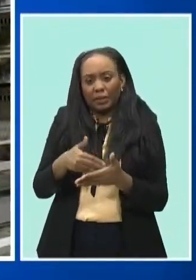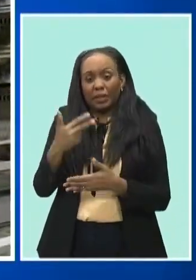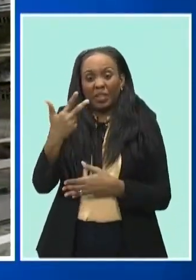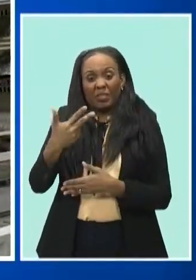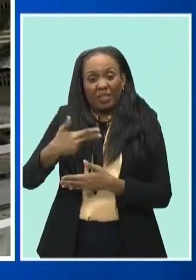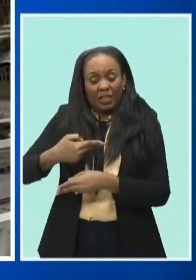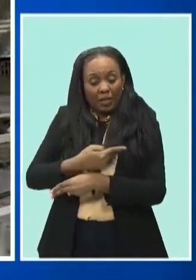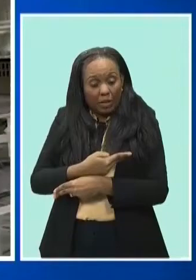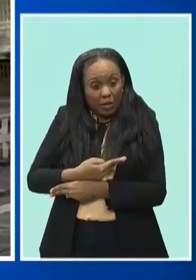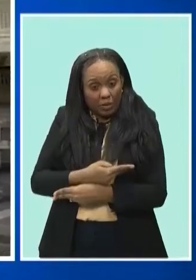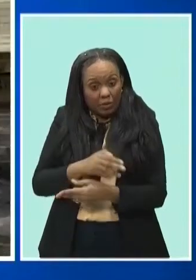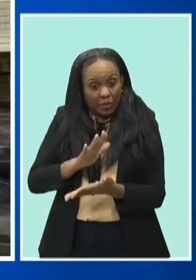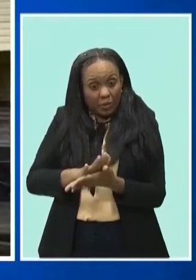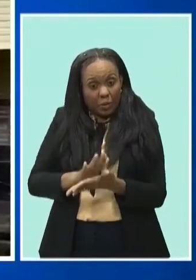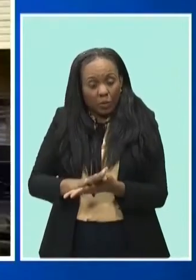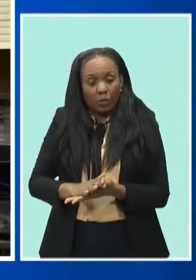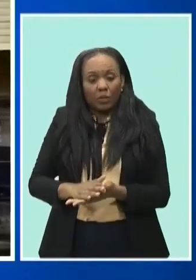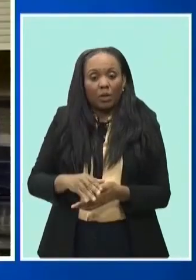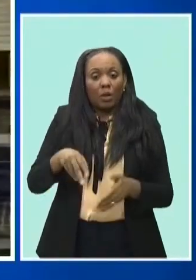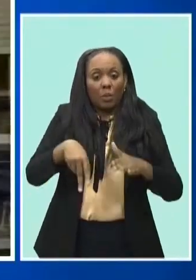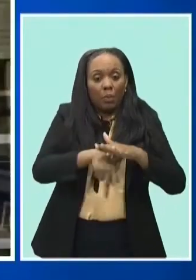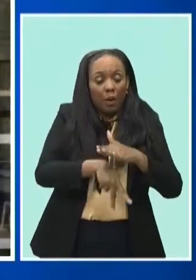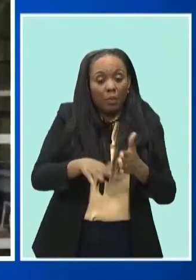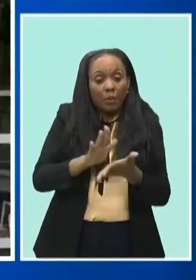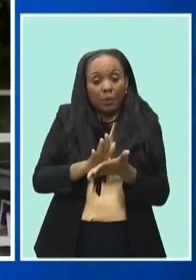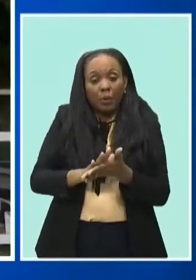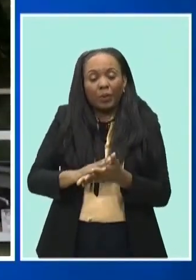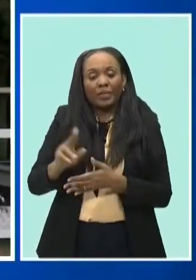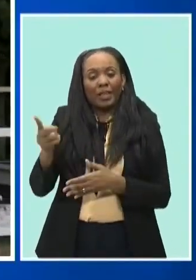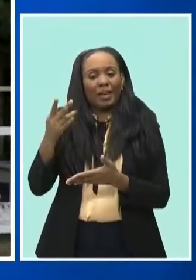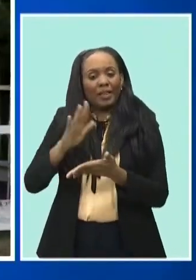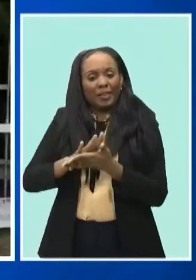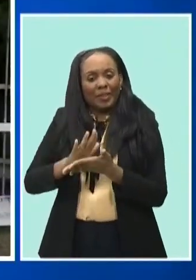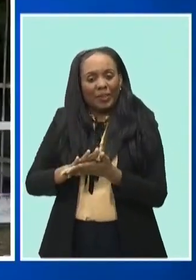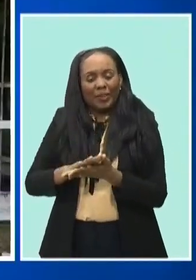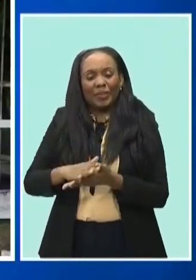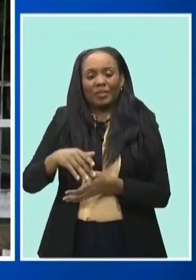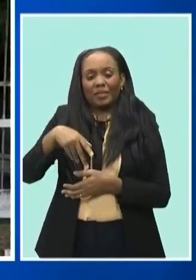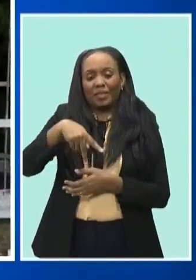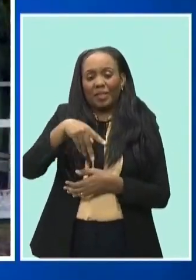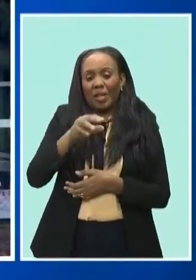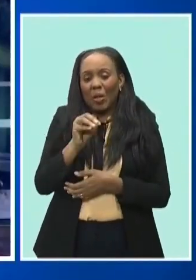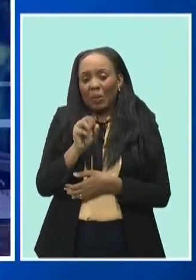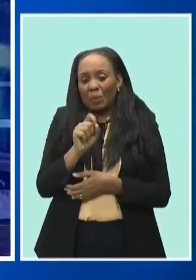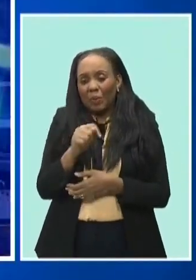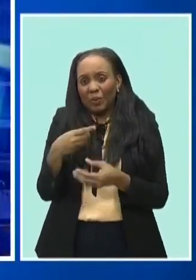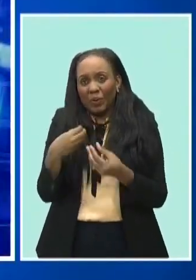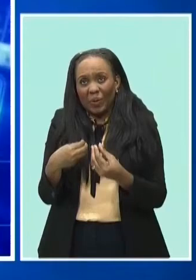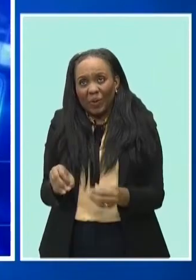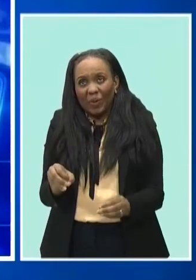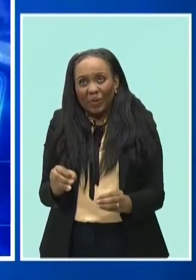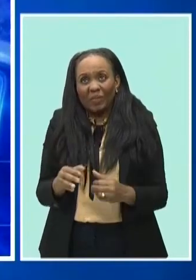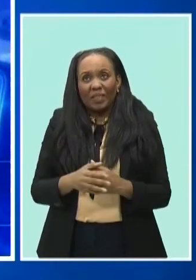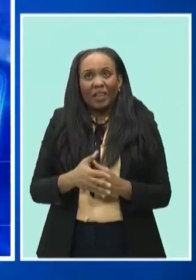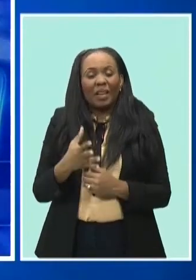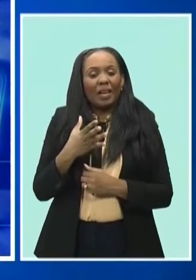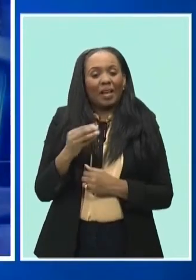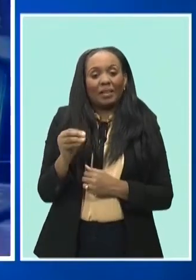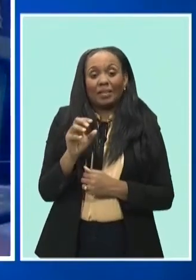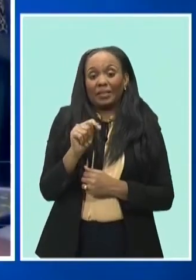schools, 1 primary and 1 secondary school, a post office, and it is also the proud home to HGP-TV